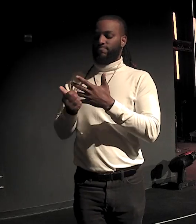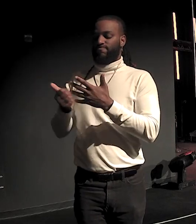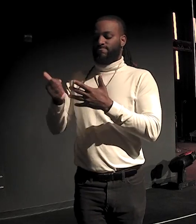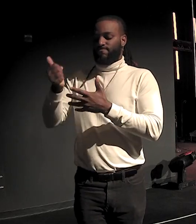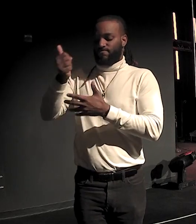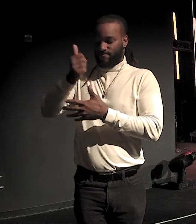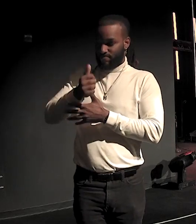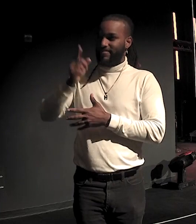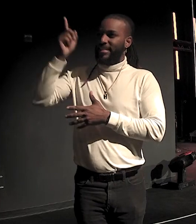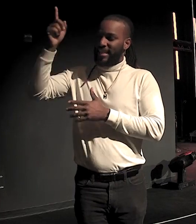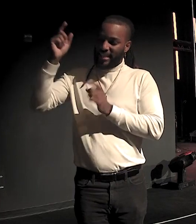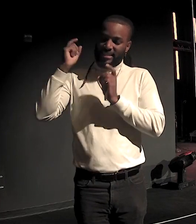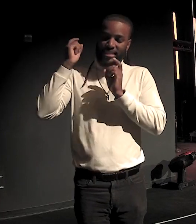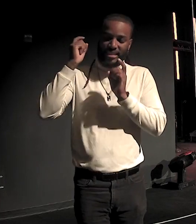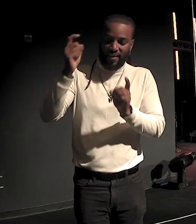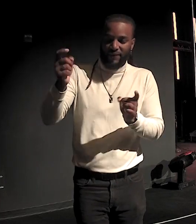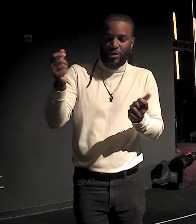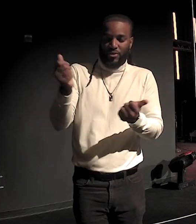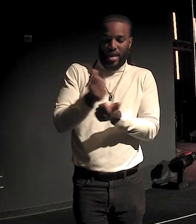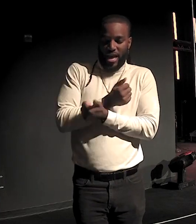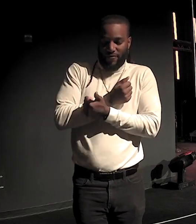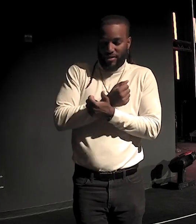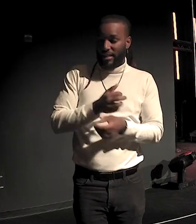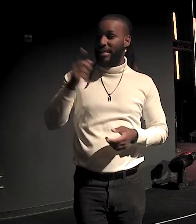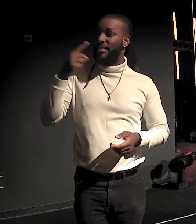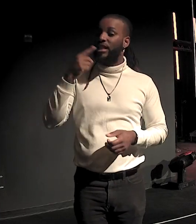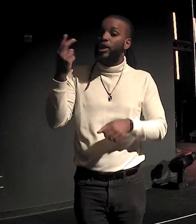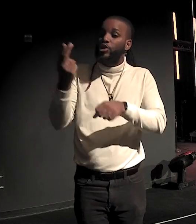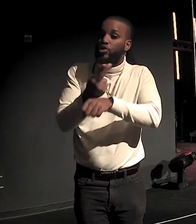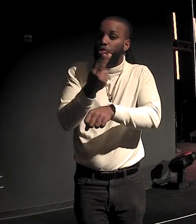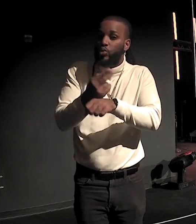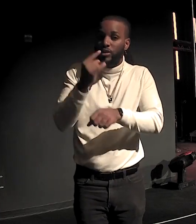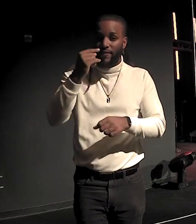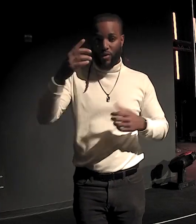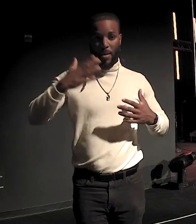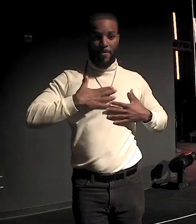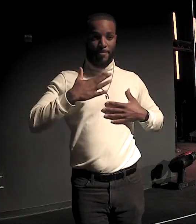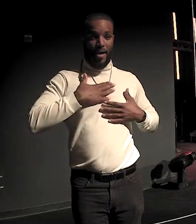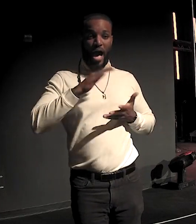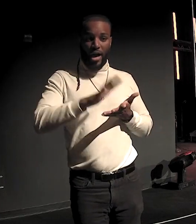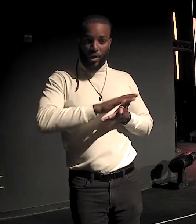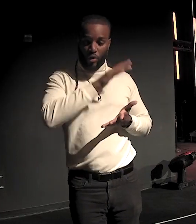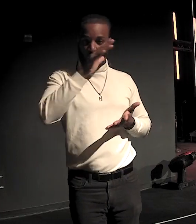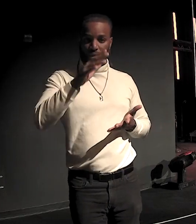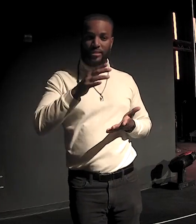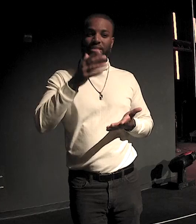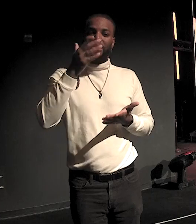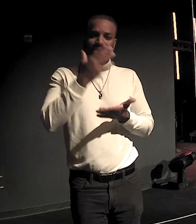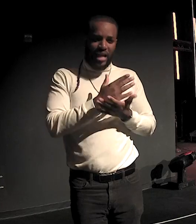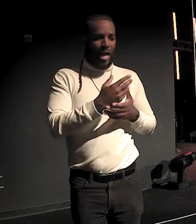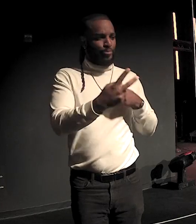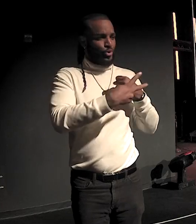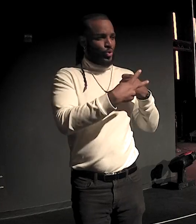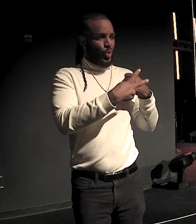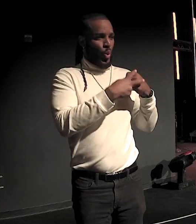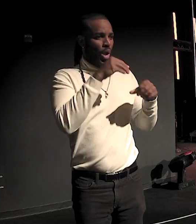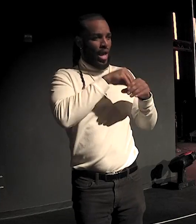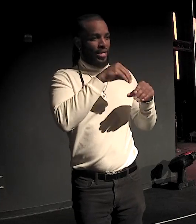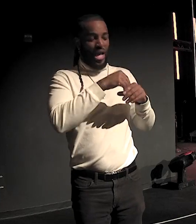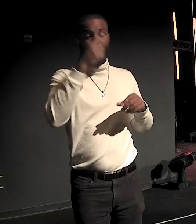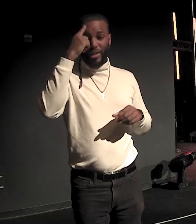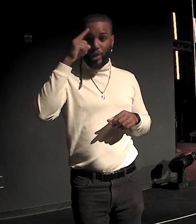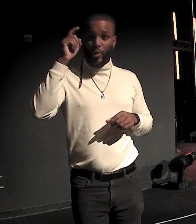has given every good gift. And he's saying, use it for my glory. Stop storing up thinking you've got to